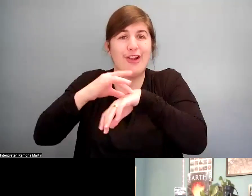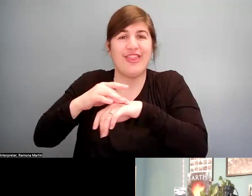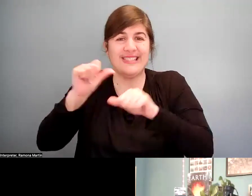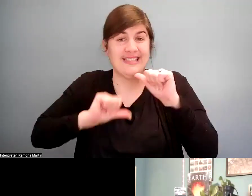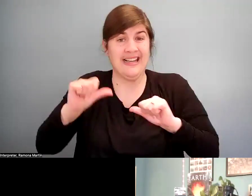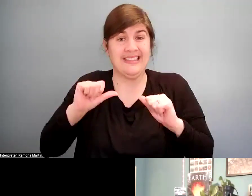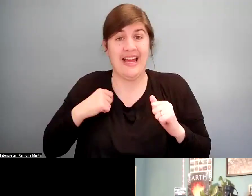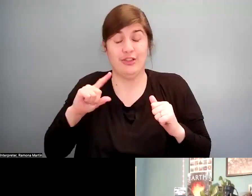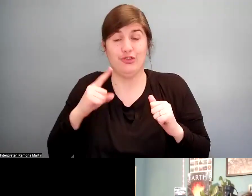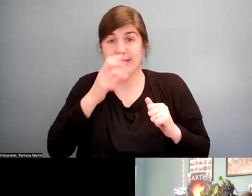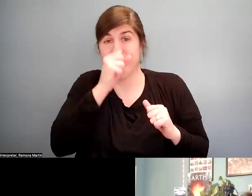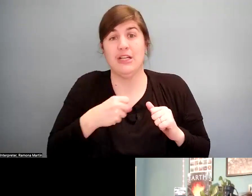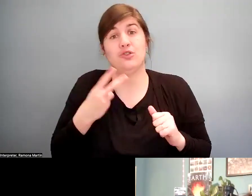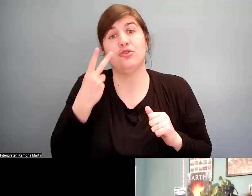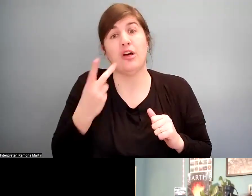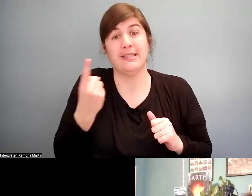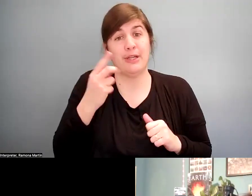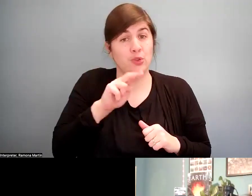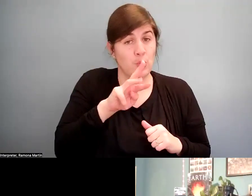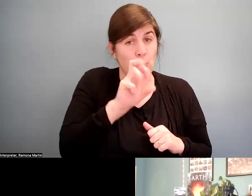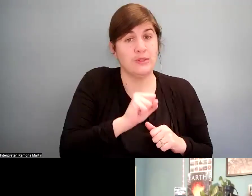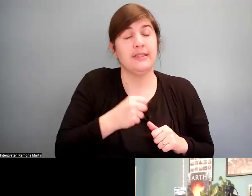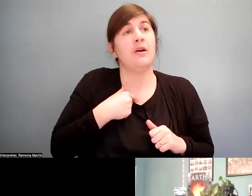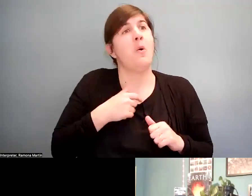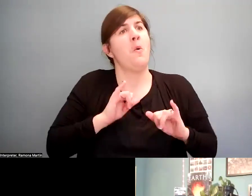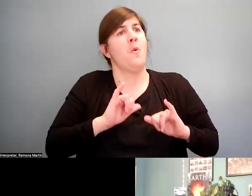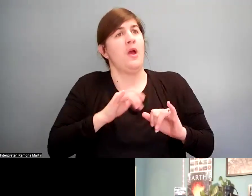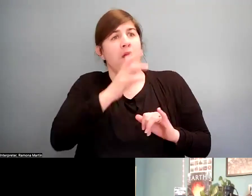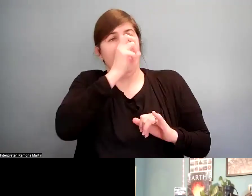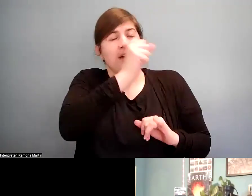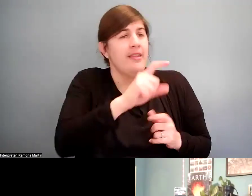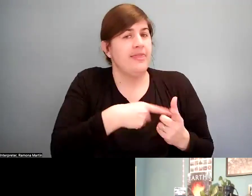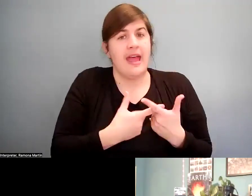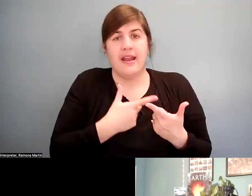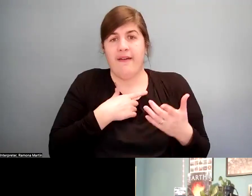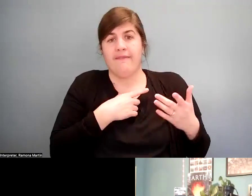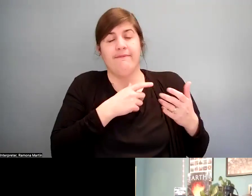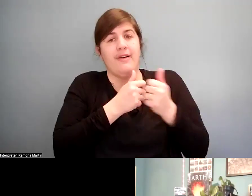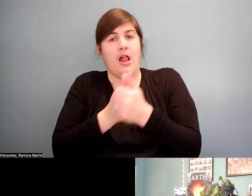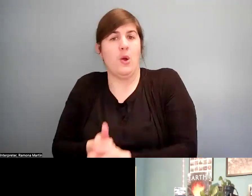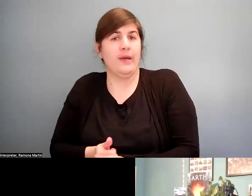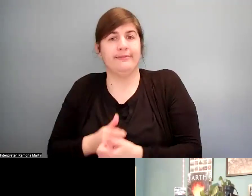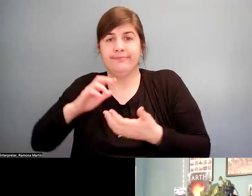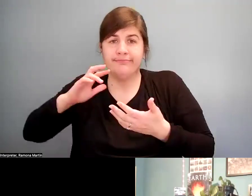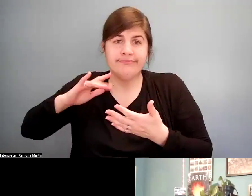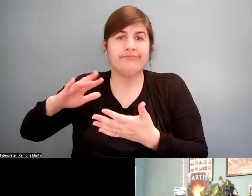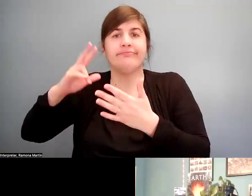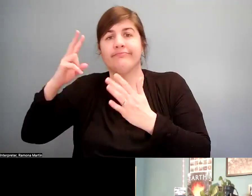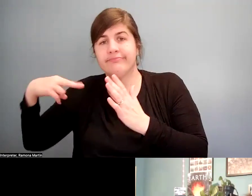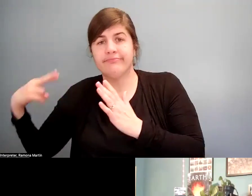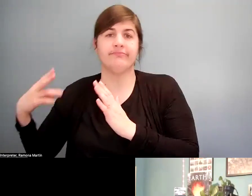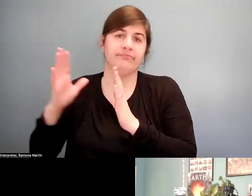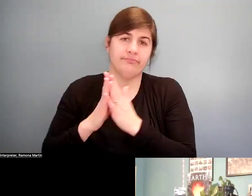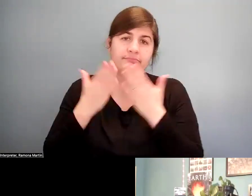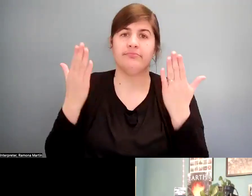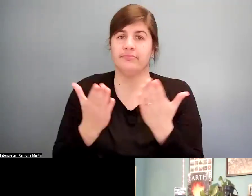did. I saw something on the news. I was interested in it, and then I followed that through middle school and high school. I was